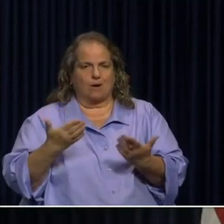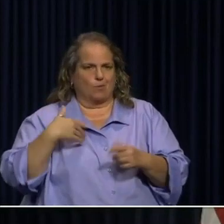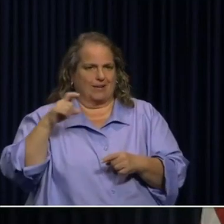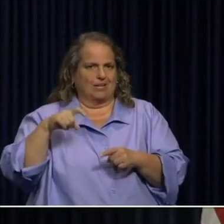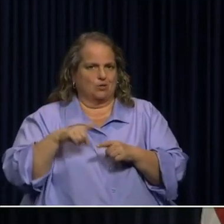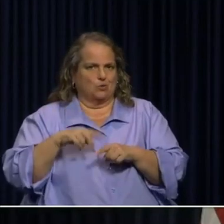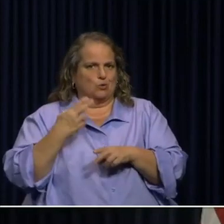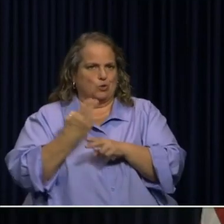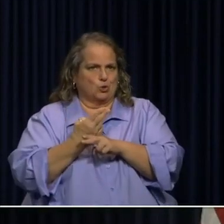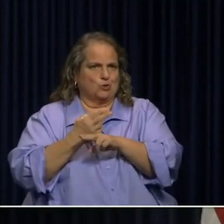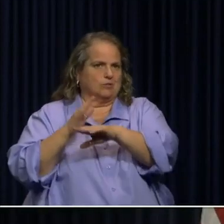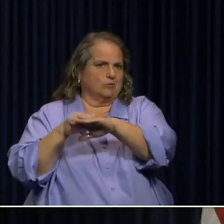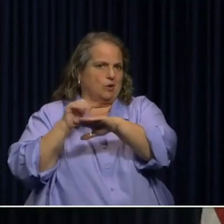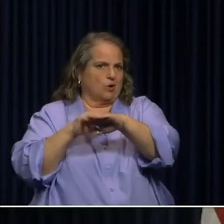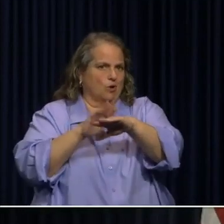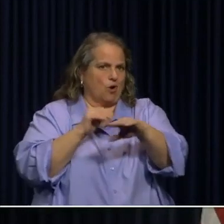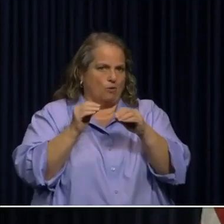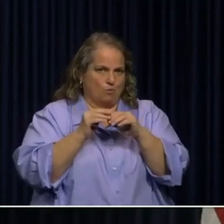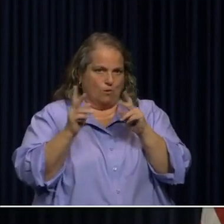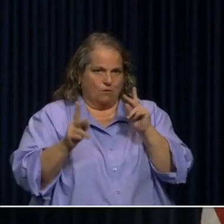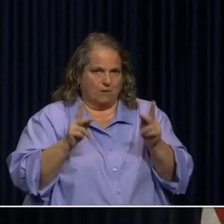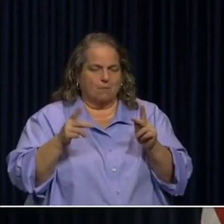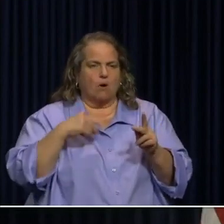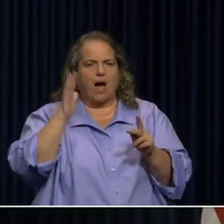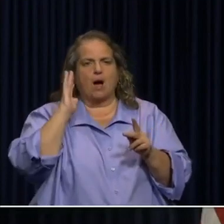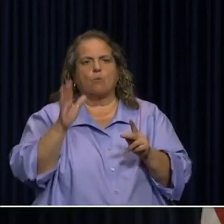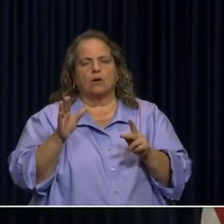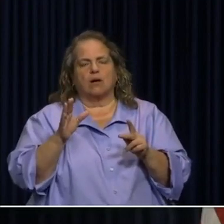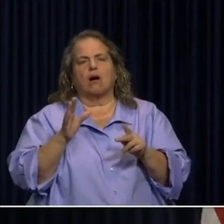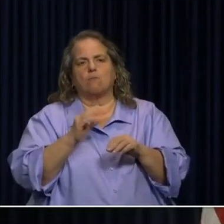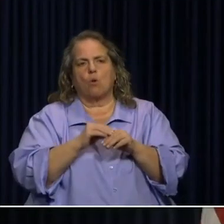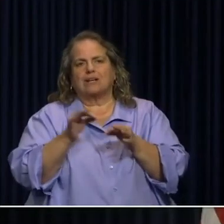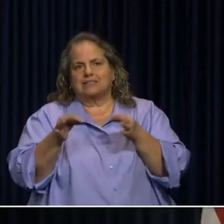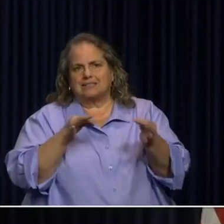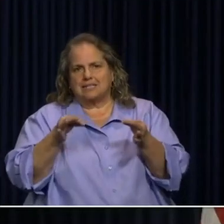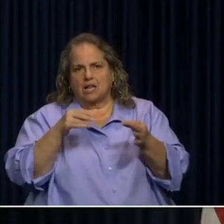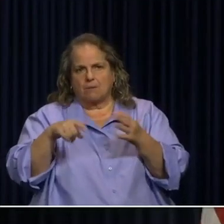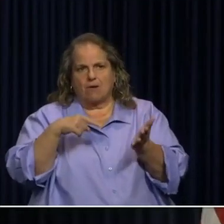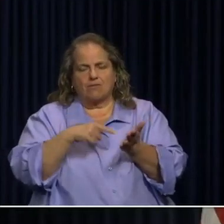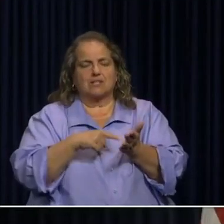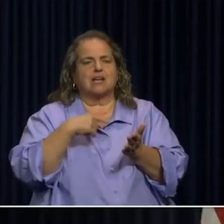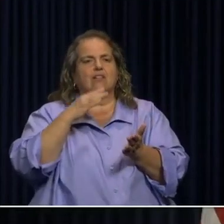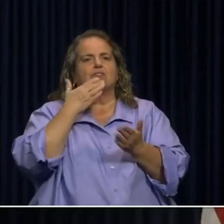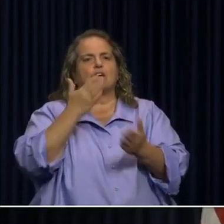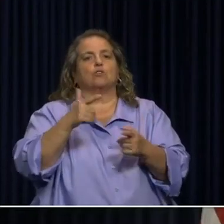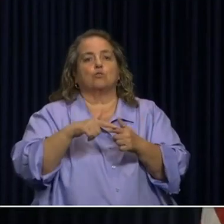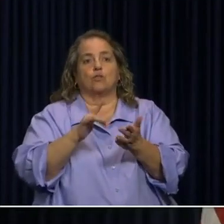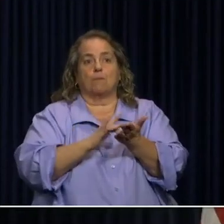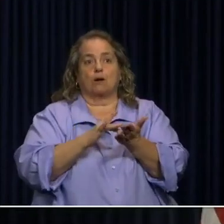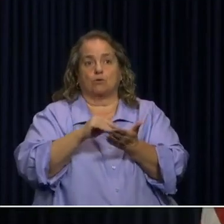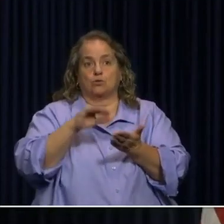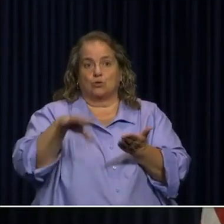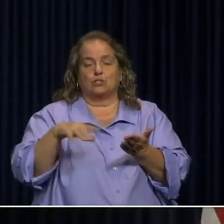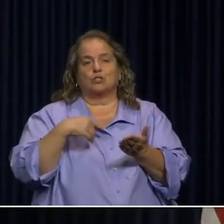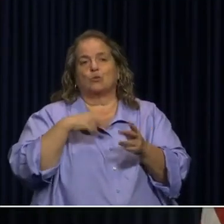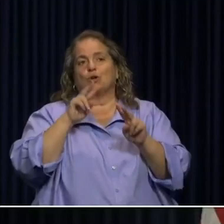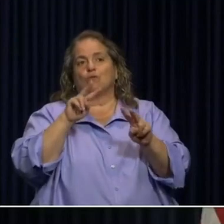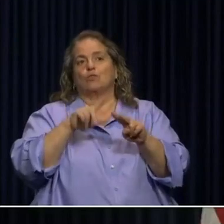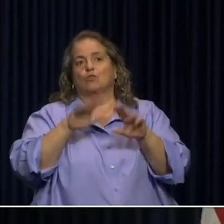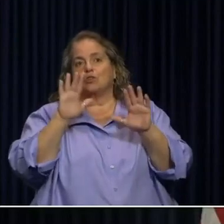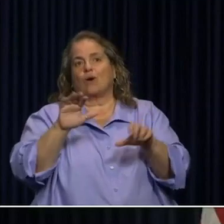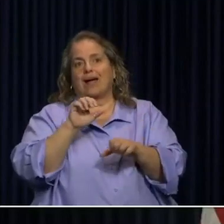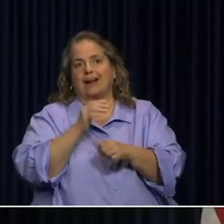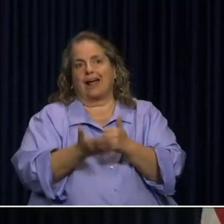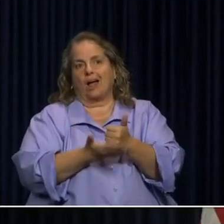you as we go forward, and I'm going to go into some details about that. So thank you very much to these medical students, and we look forward to the great help that